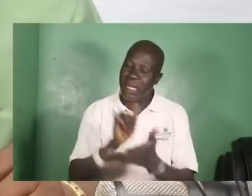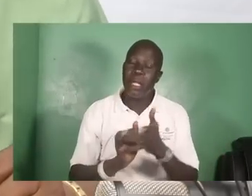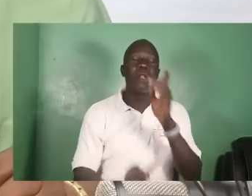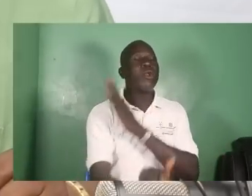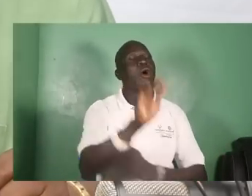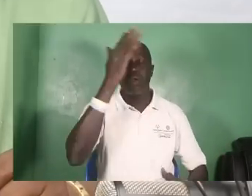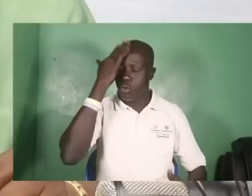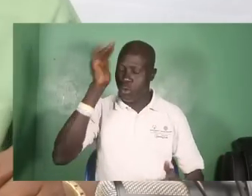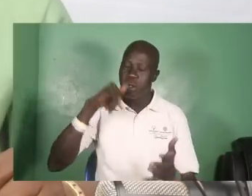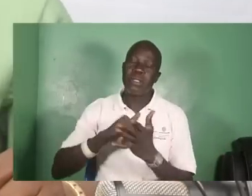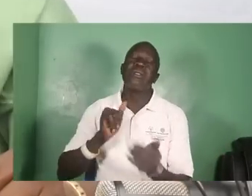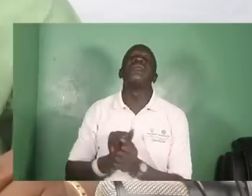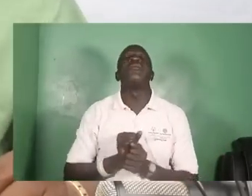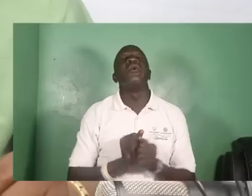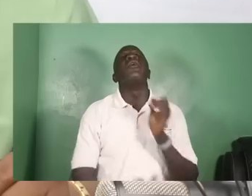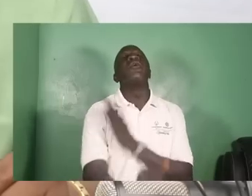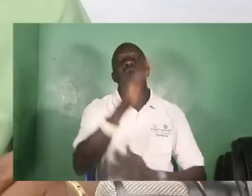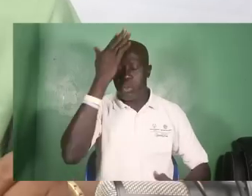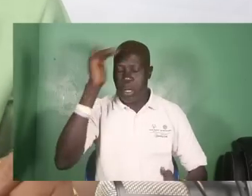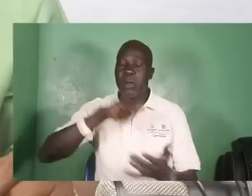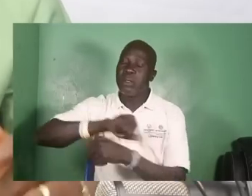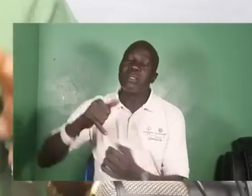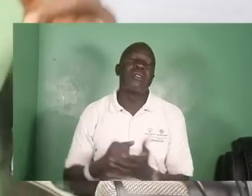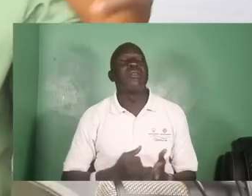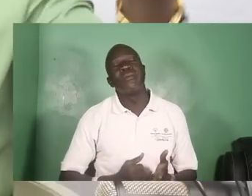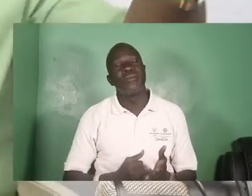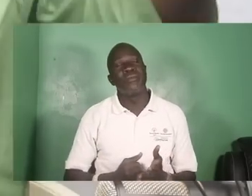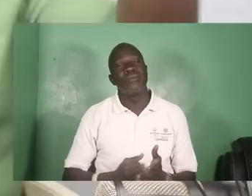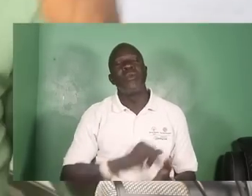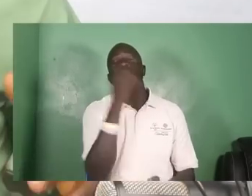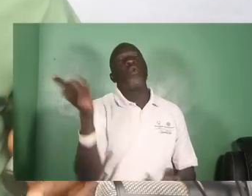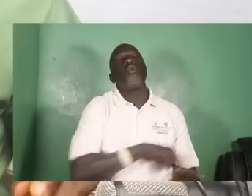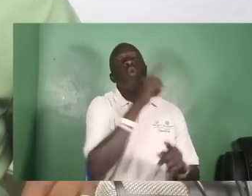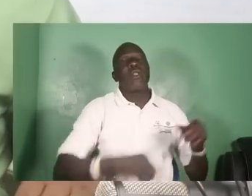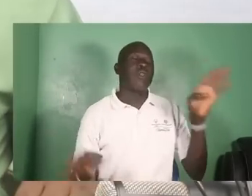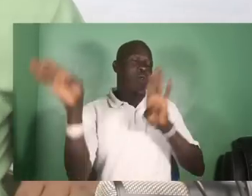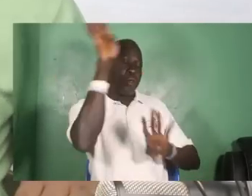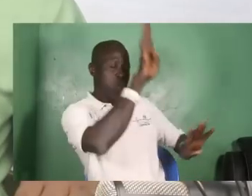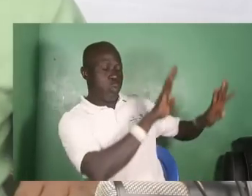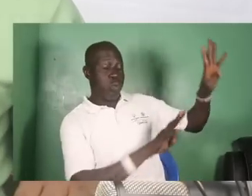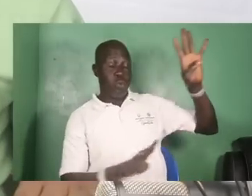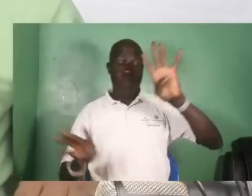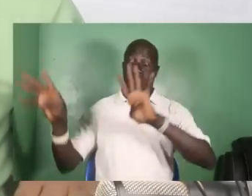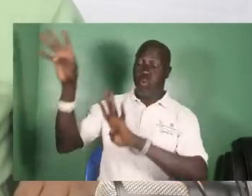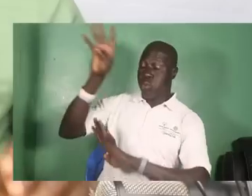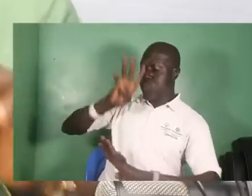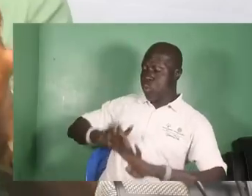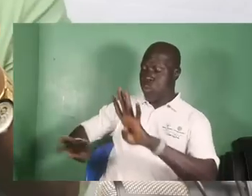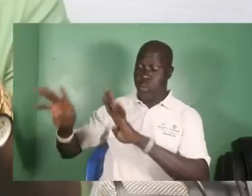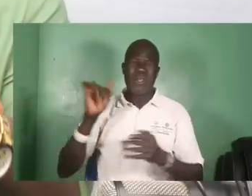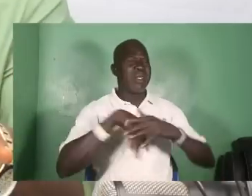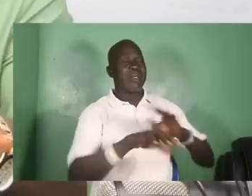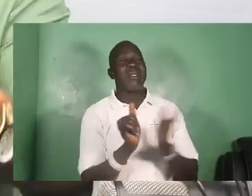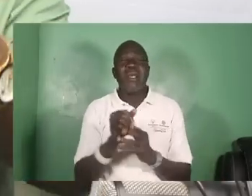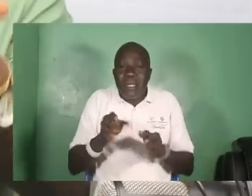Ọlọ́run dẹ̀ mọ̀ sí o. God knows about it. Ọlọ́run mọ̀ sí. God knows about it. Nígbà tí ìjì jà. When there was a great storm. Ní ojú òkun. In the sea.